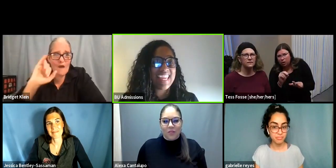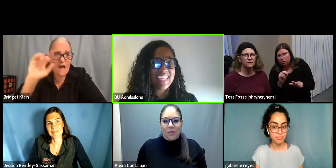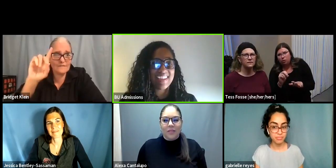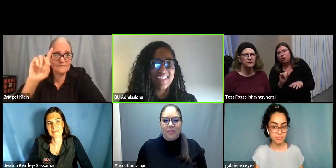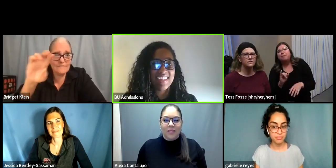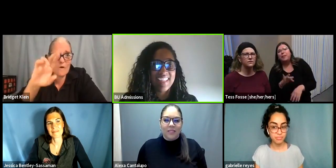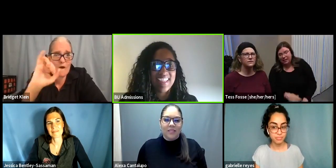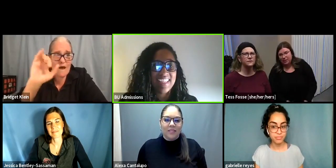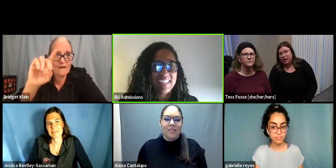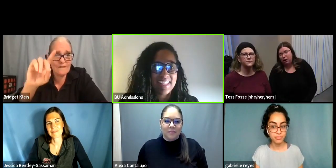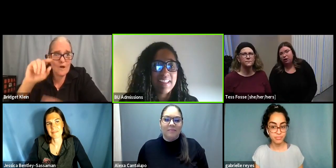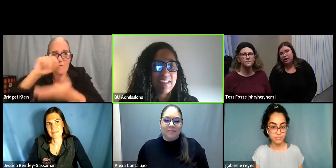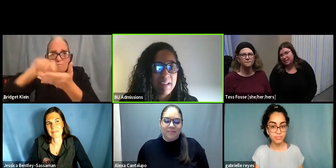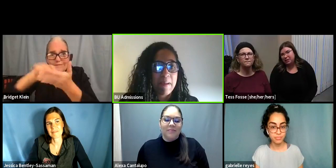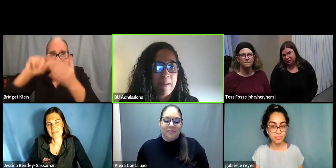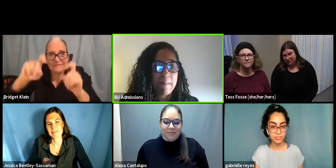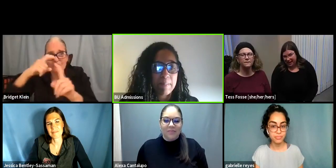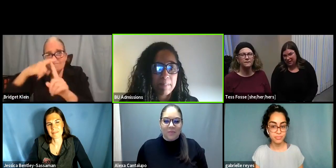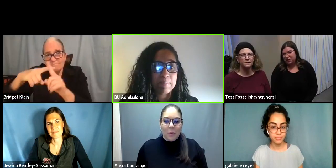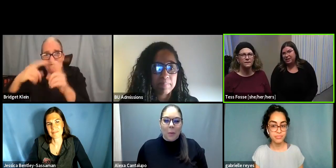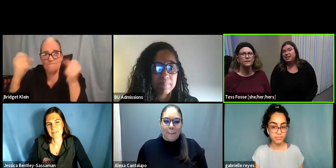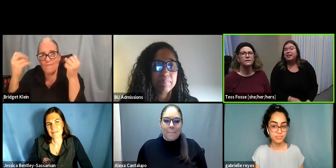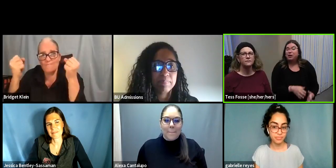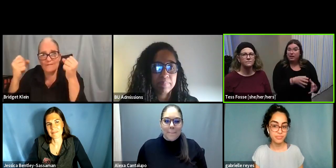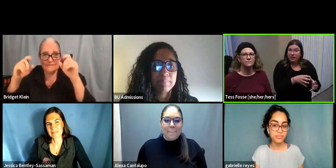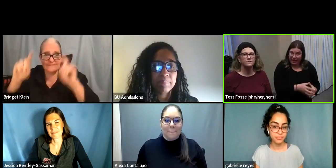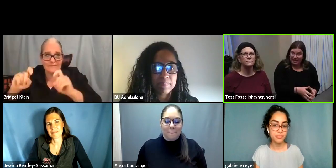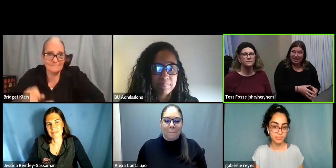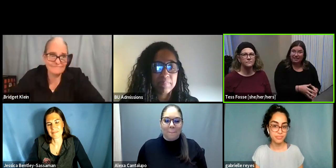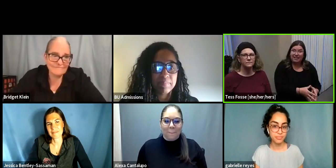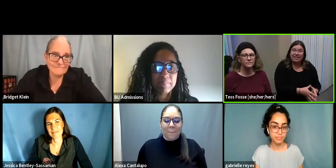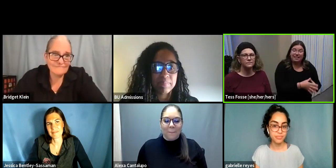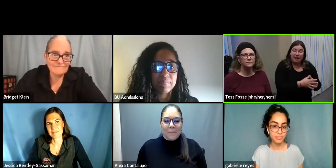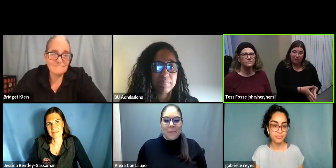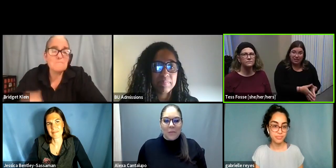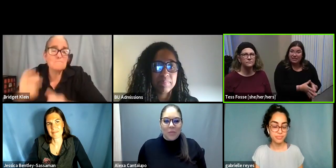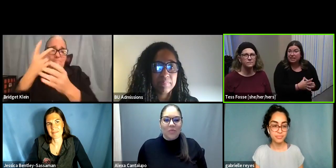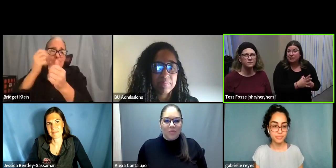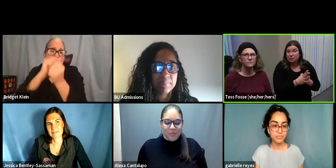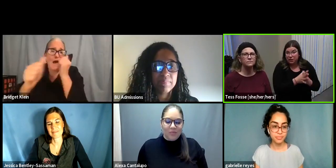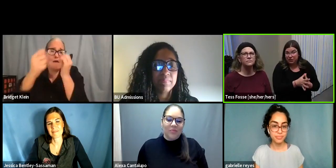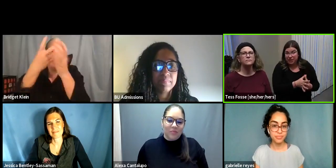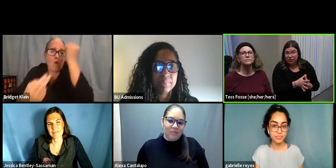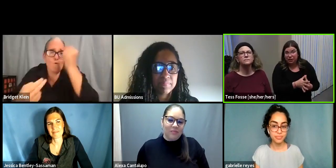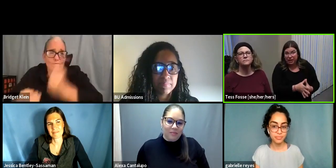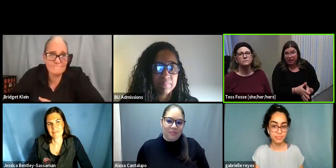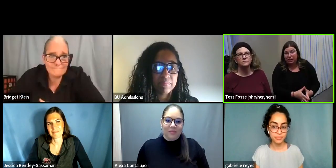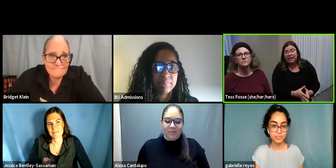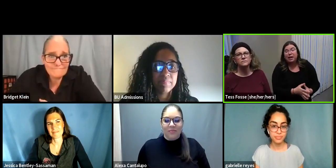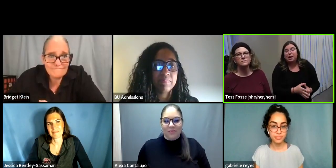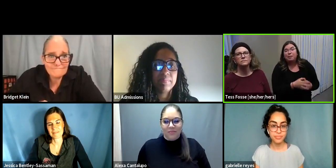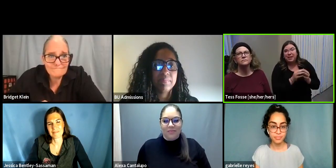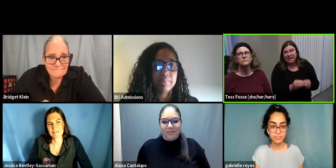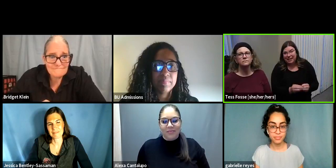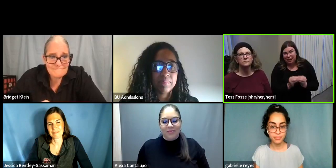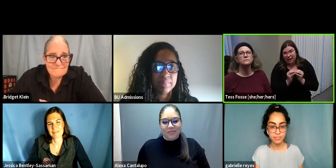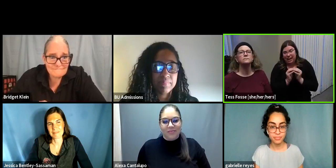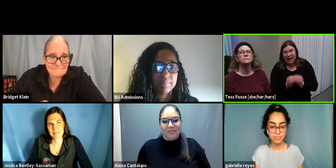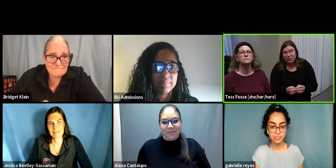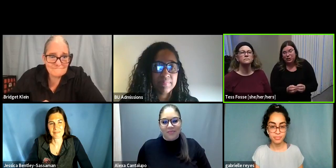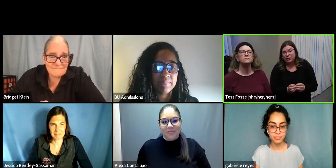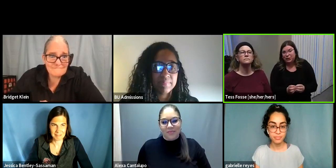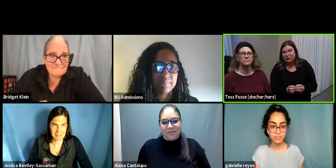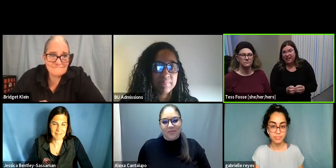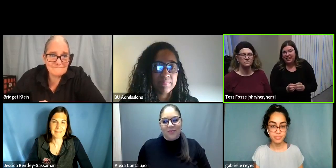Perfect. Thank you. So that RID certification, like I said, they take that written test their senior year, but they're